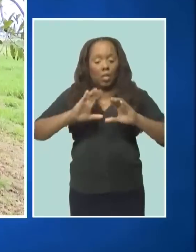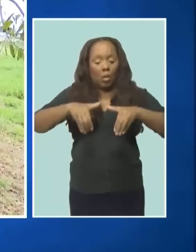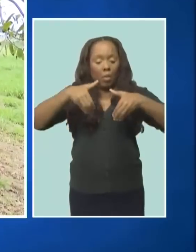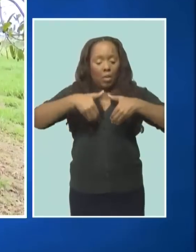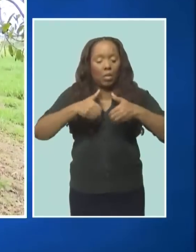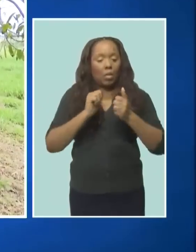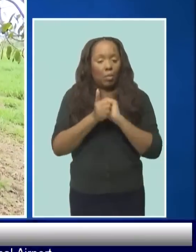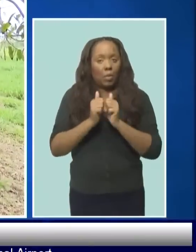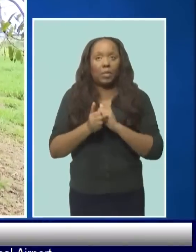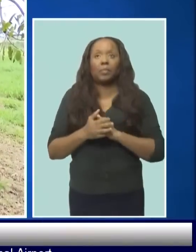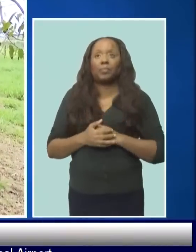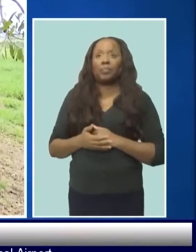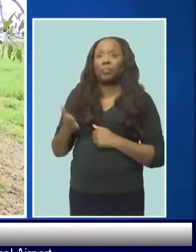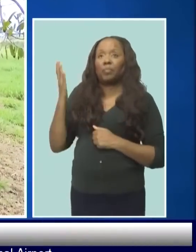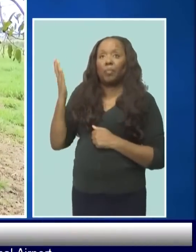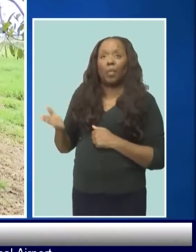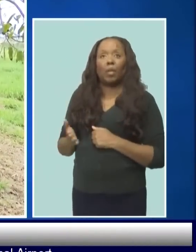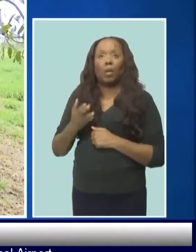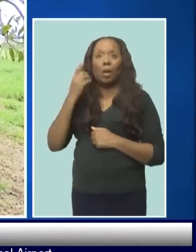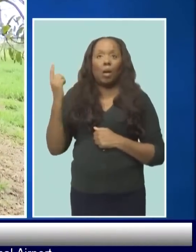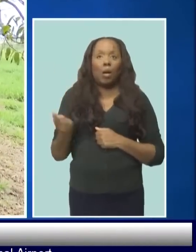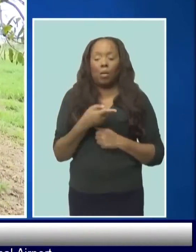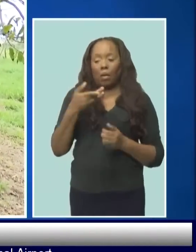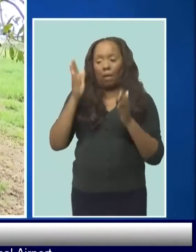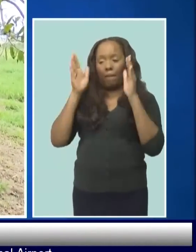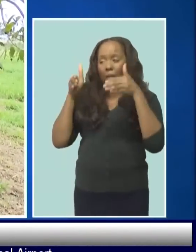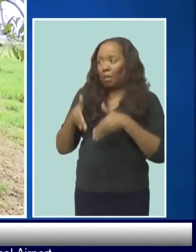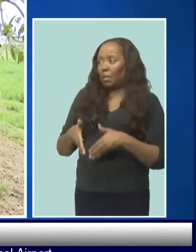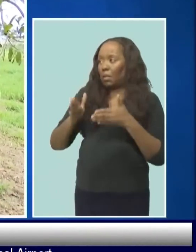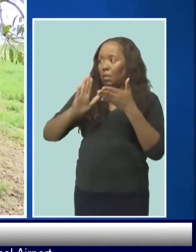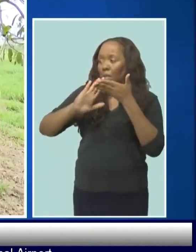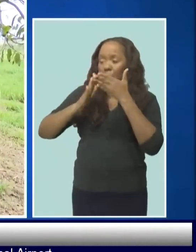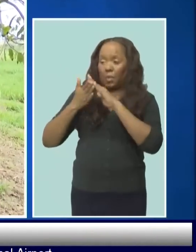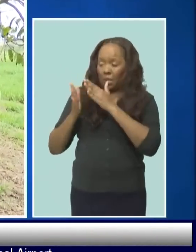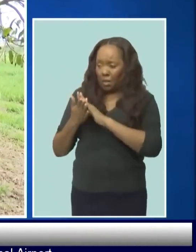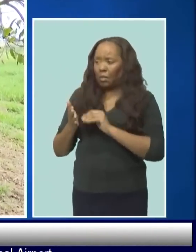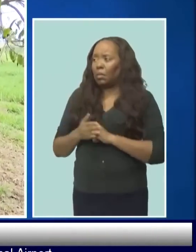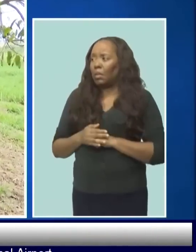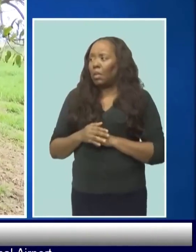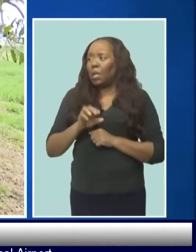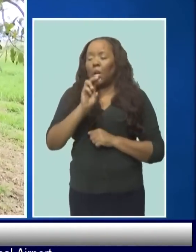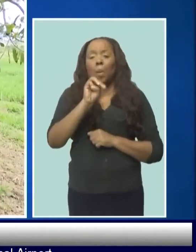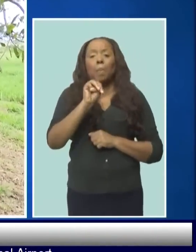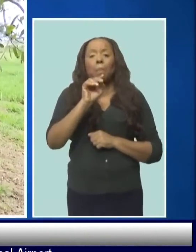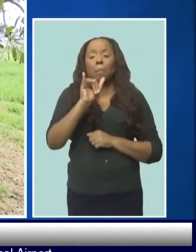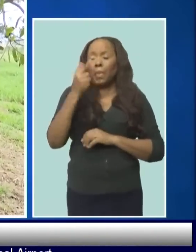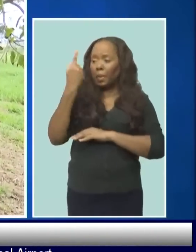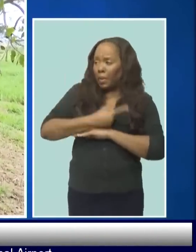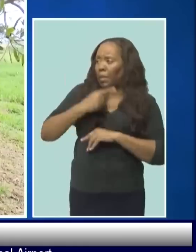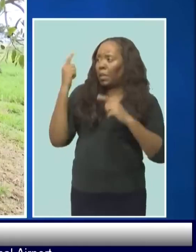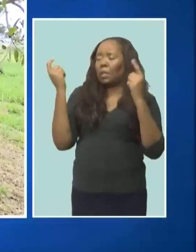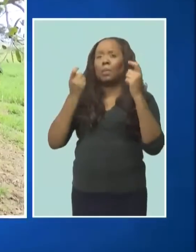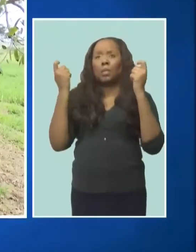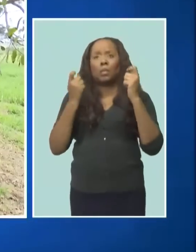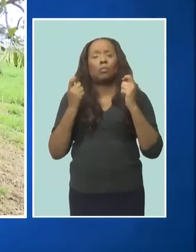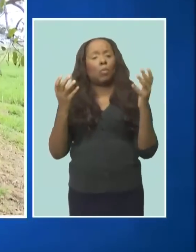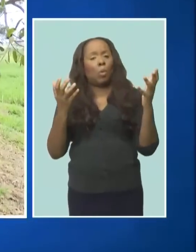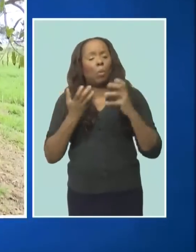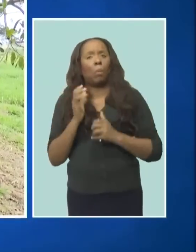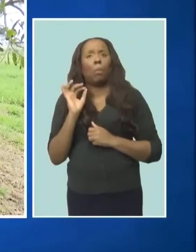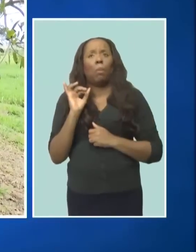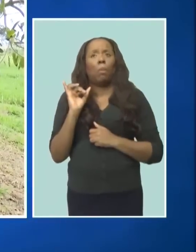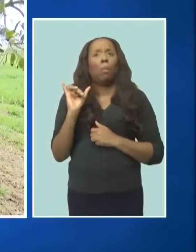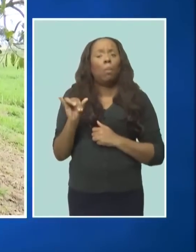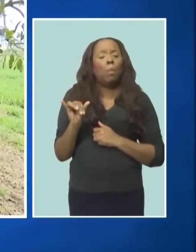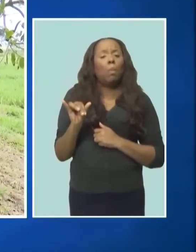been very big on community, and that seems to be the focus of what the May Day celebrations are all about. We want to bring that